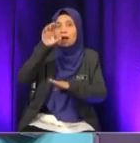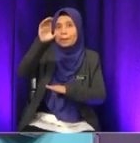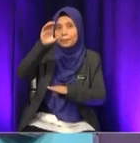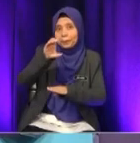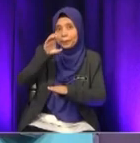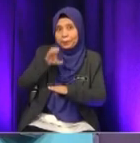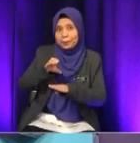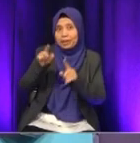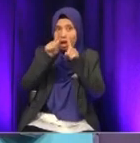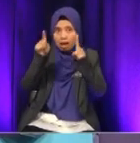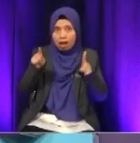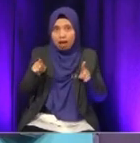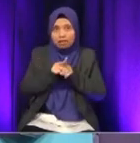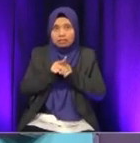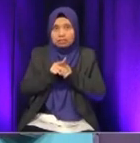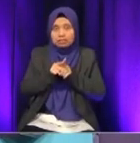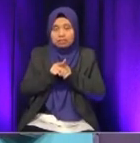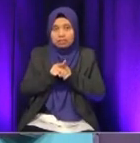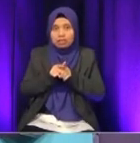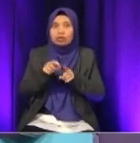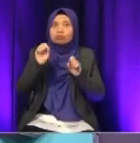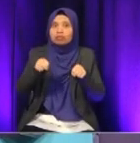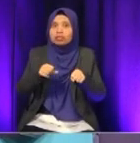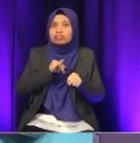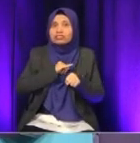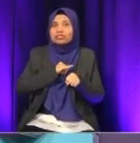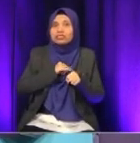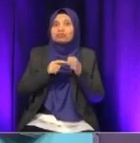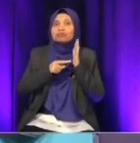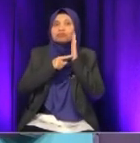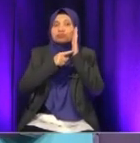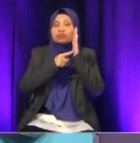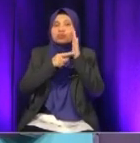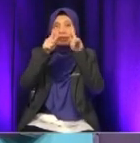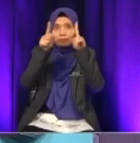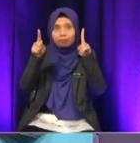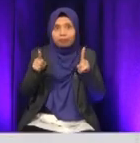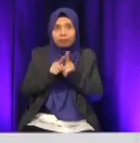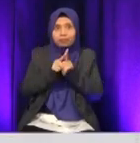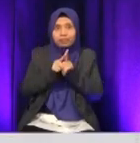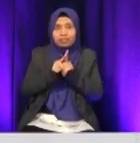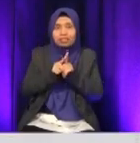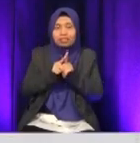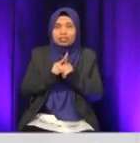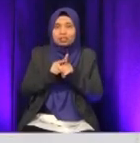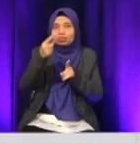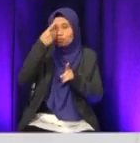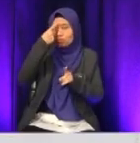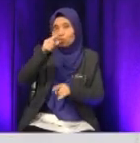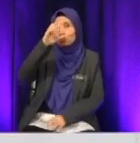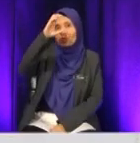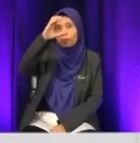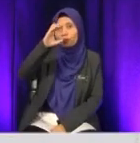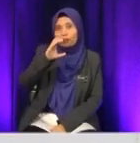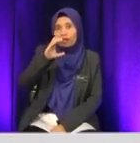card or the green card. Okay. Can we see the cards? Yes. Can you please show me your card? Are you ready with that? Yes. They definitely have the papers or the card.